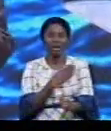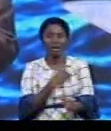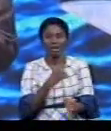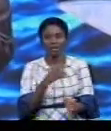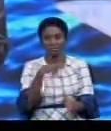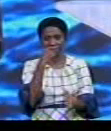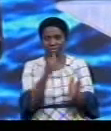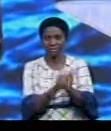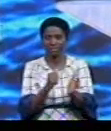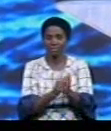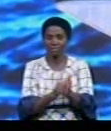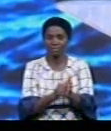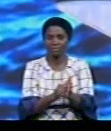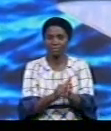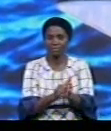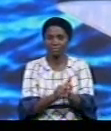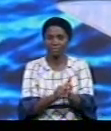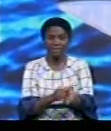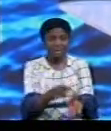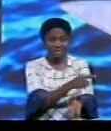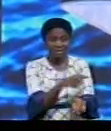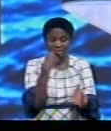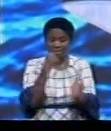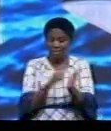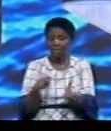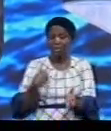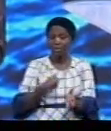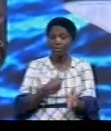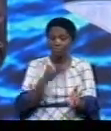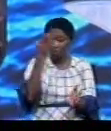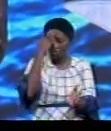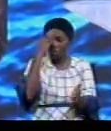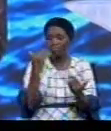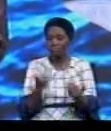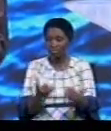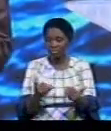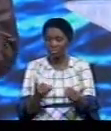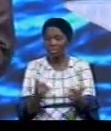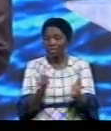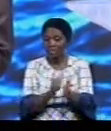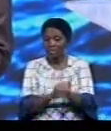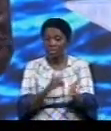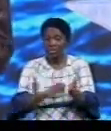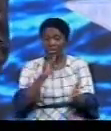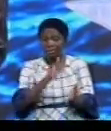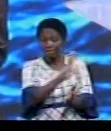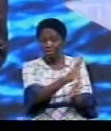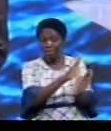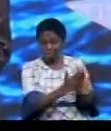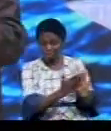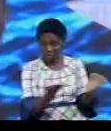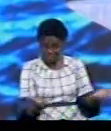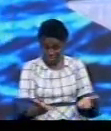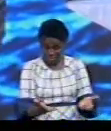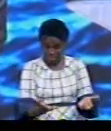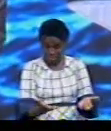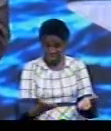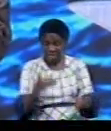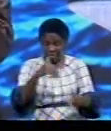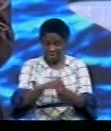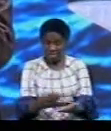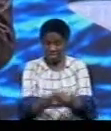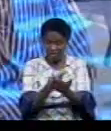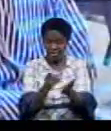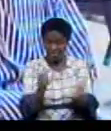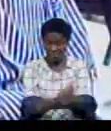now know, it's your presence in our sheep that has caused this storm. It